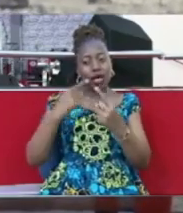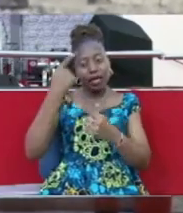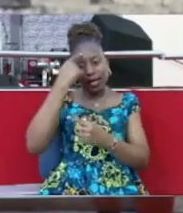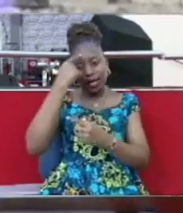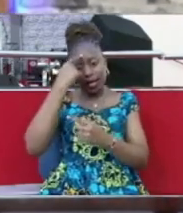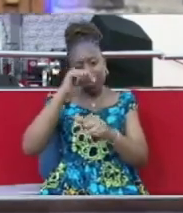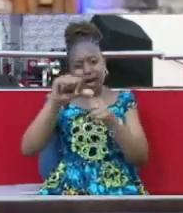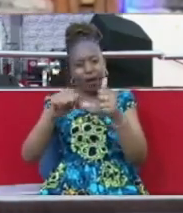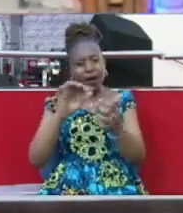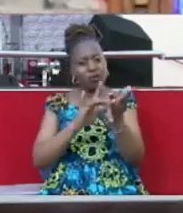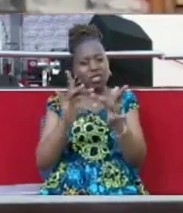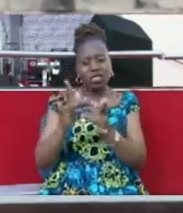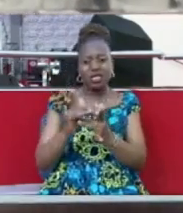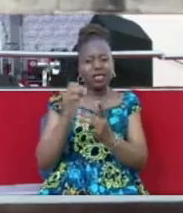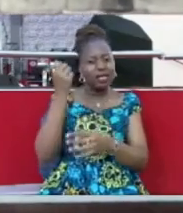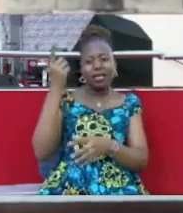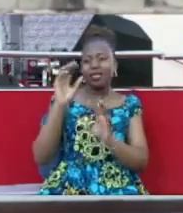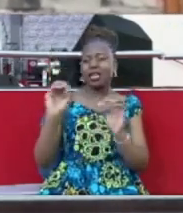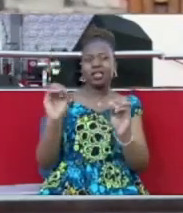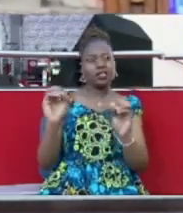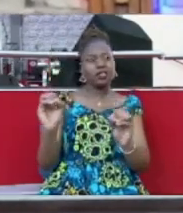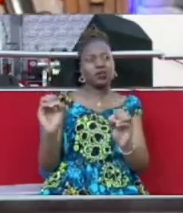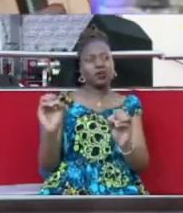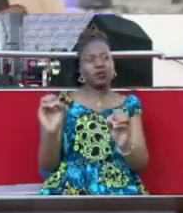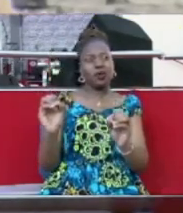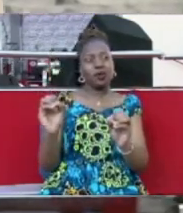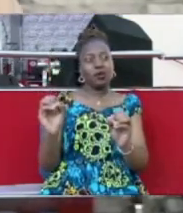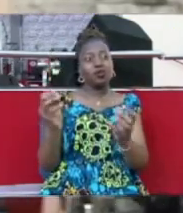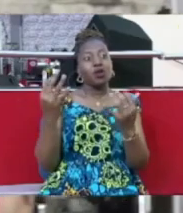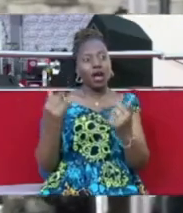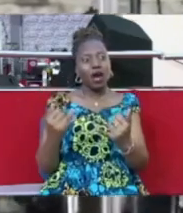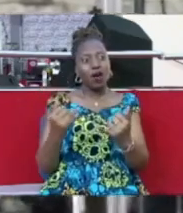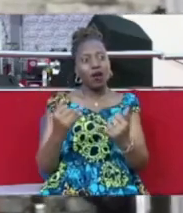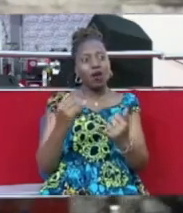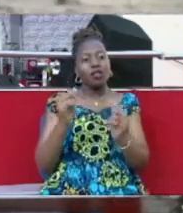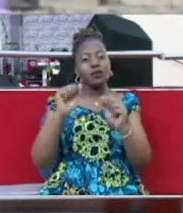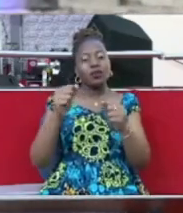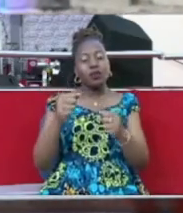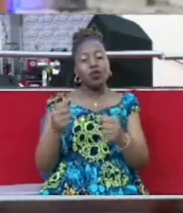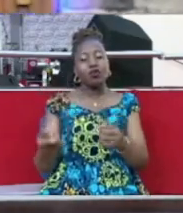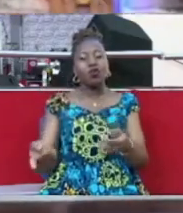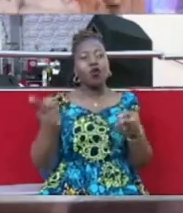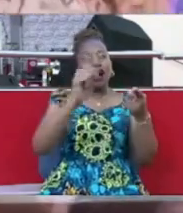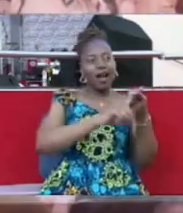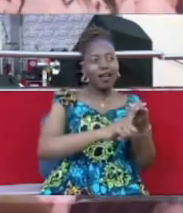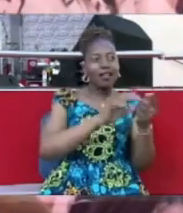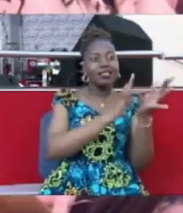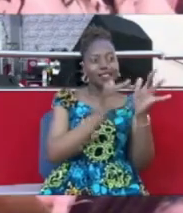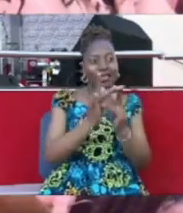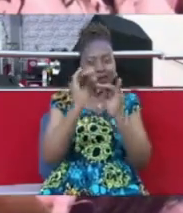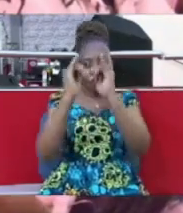have a problem. They will include him there so that now they will have 331 million